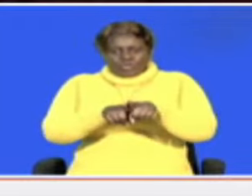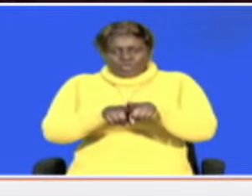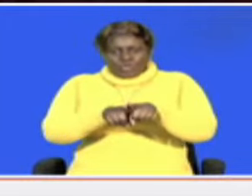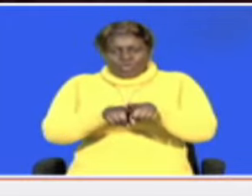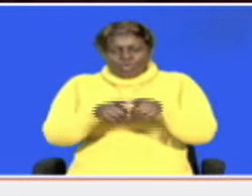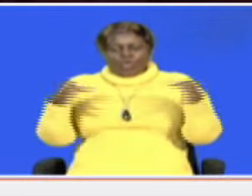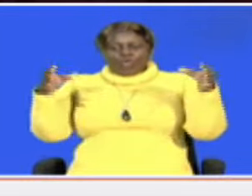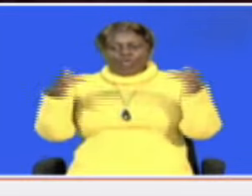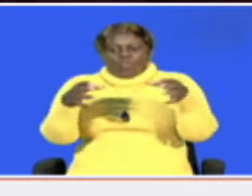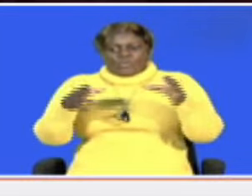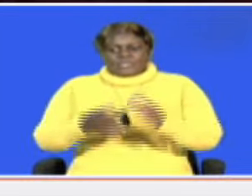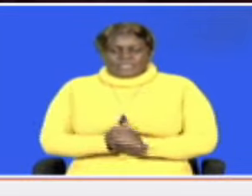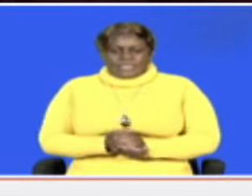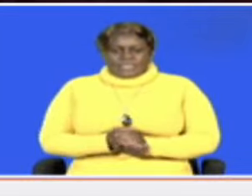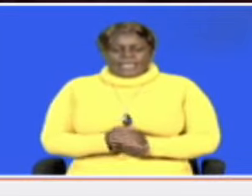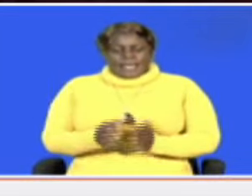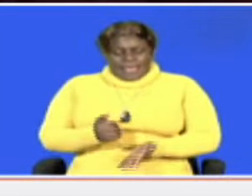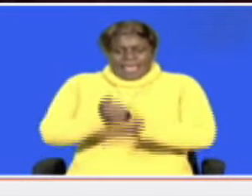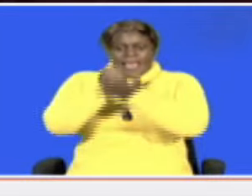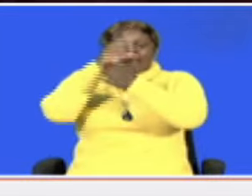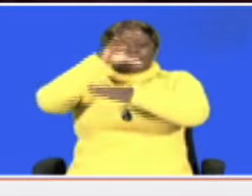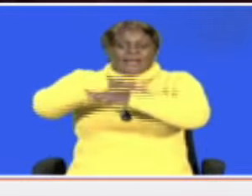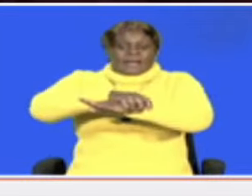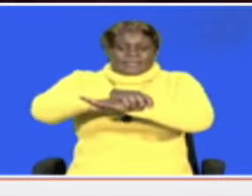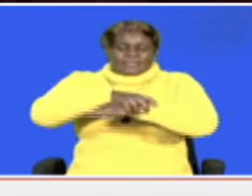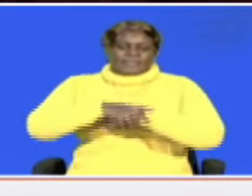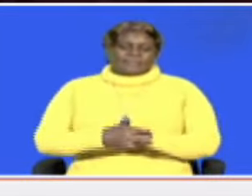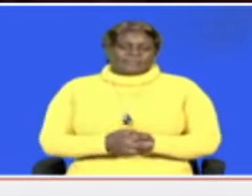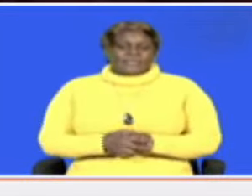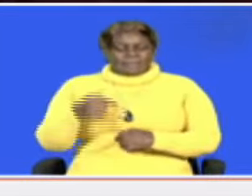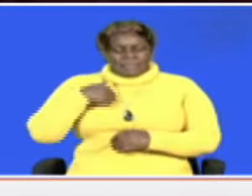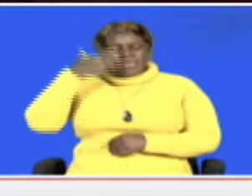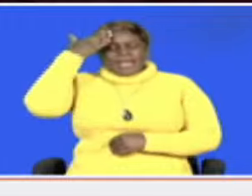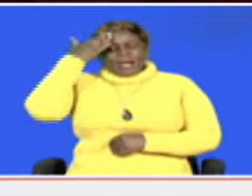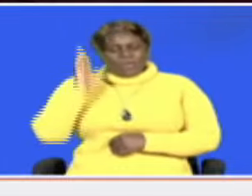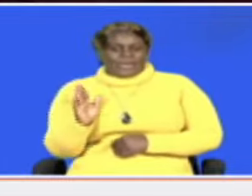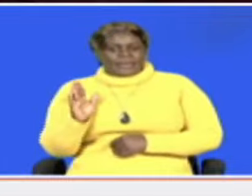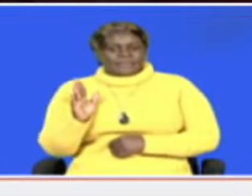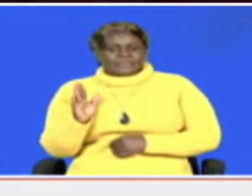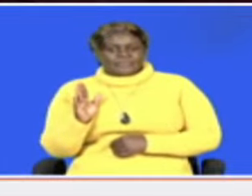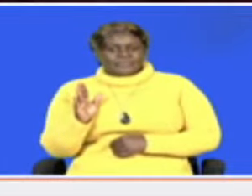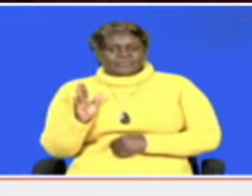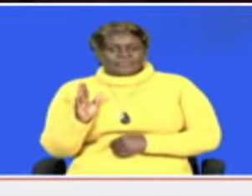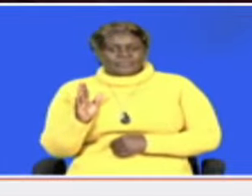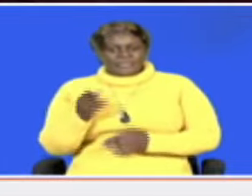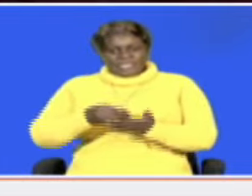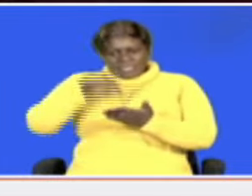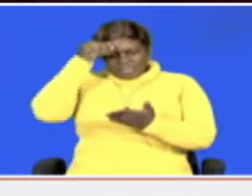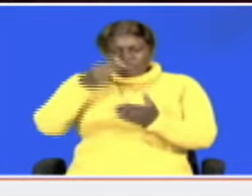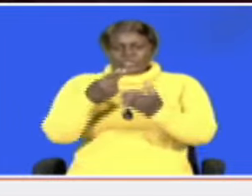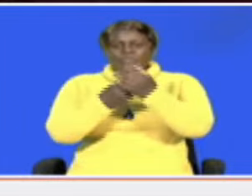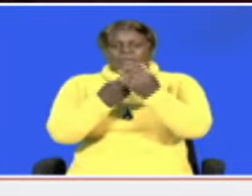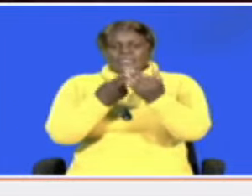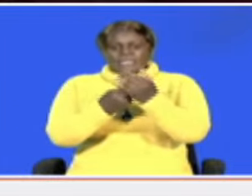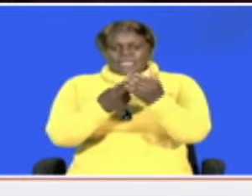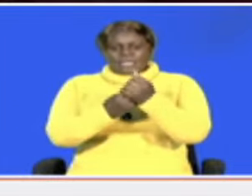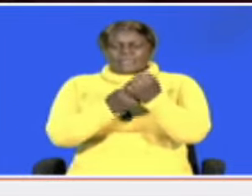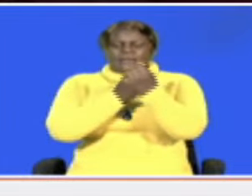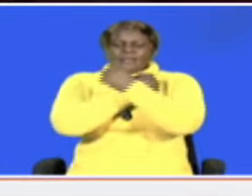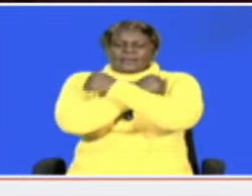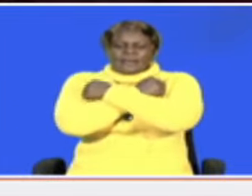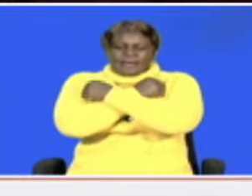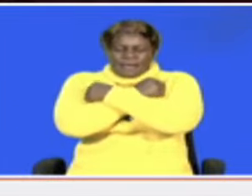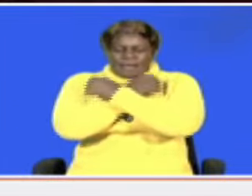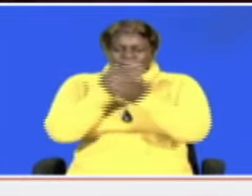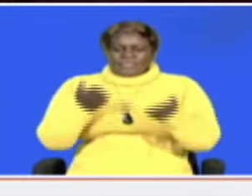community is assisted. I am aware that education partners are very passionate about